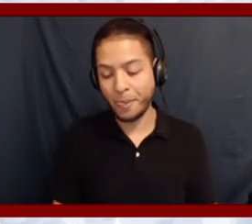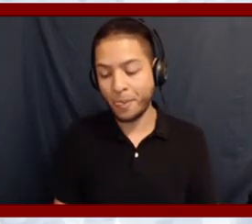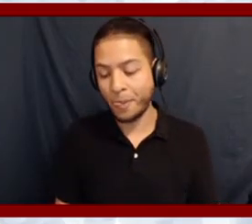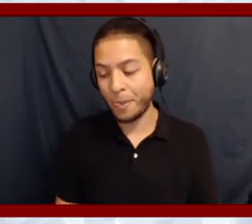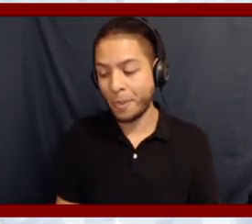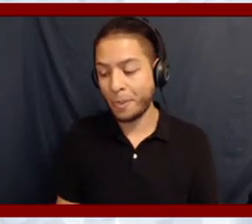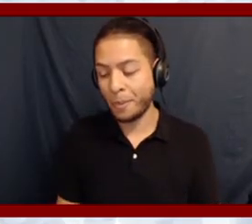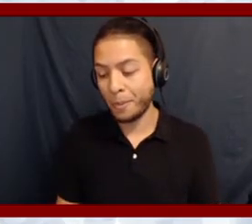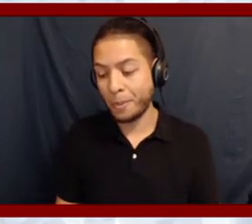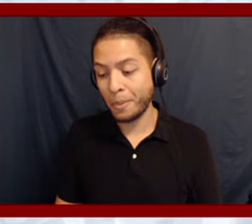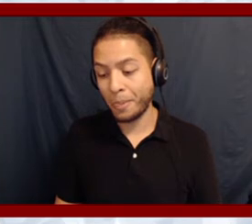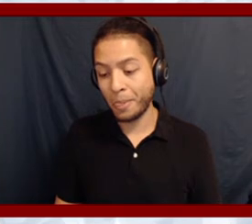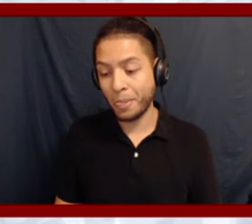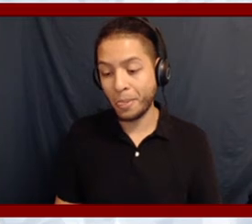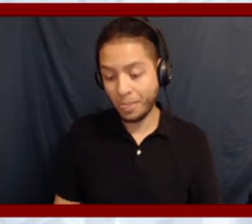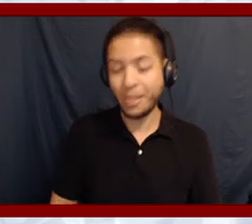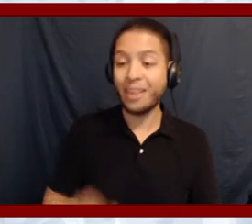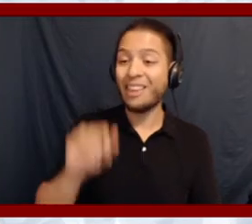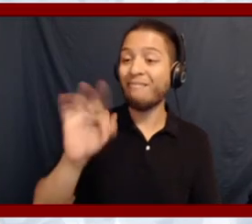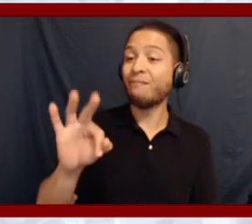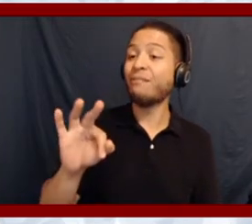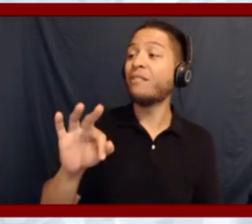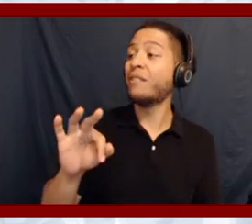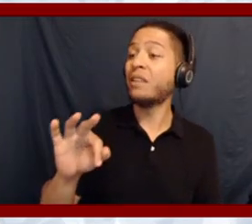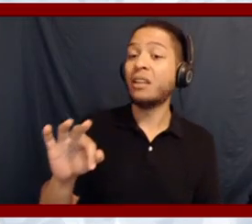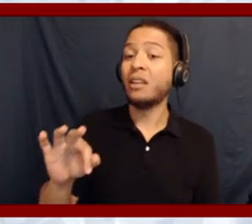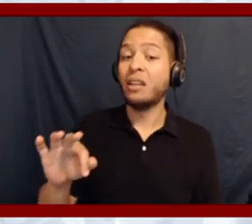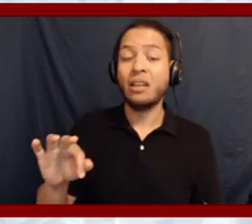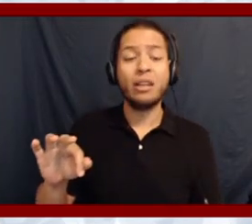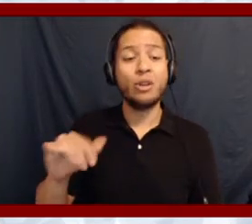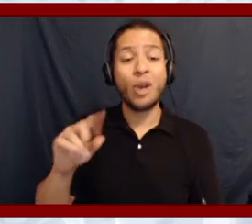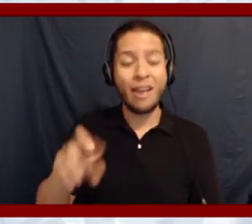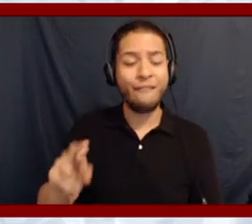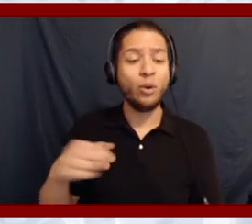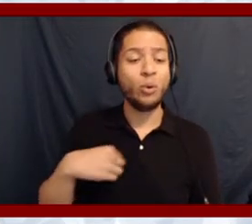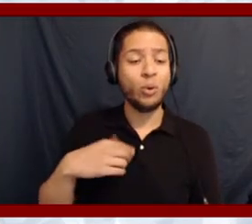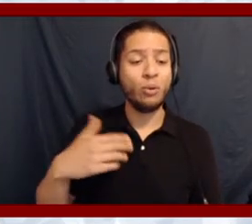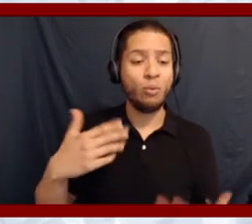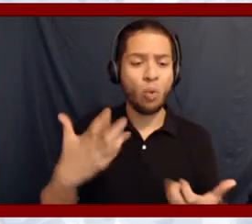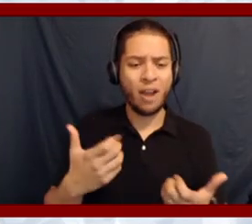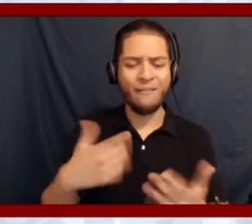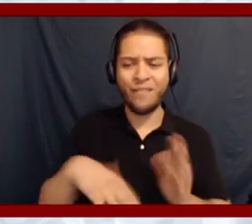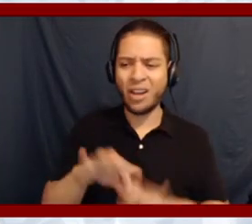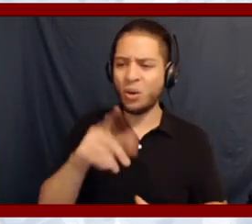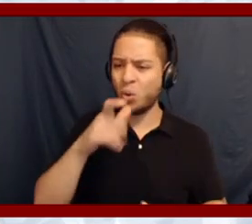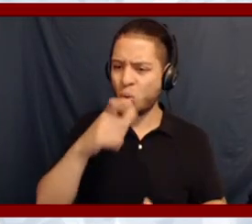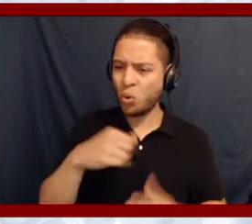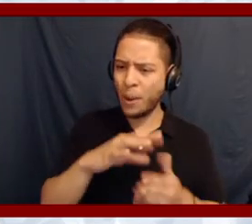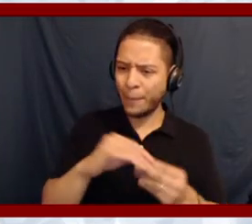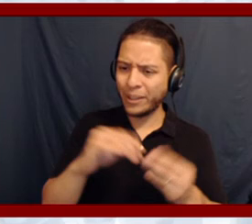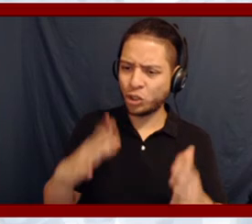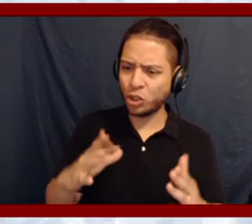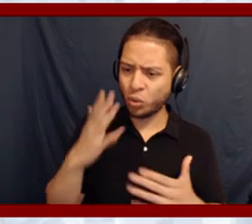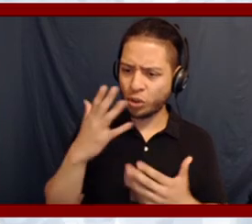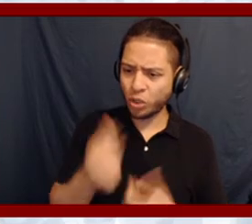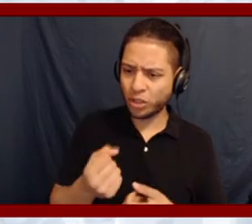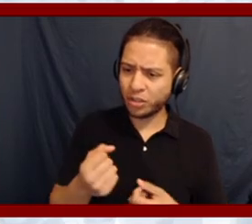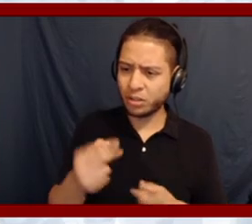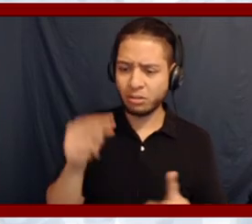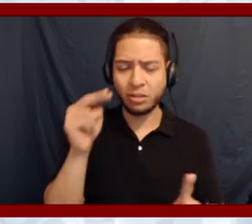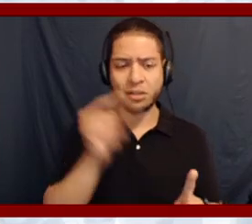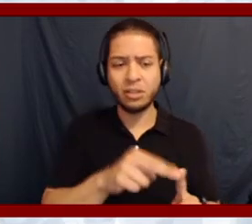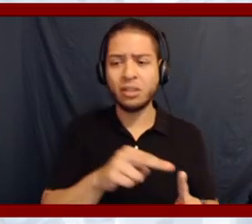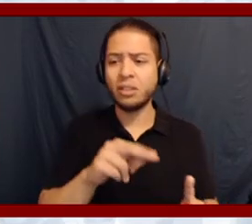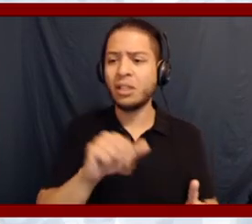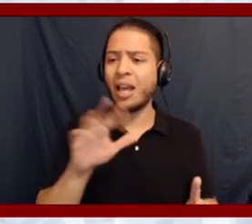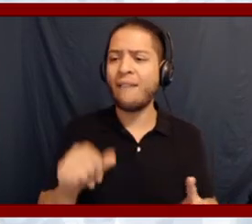was trusted messengers, it's the young people in the African American community. If you want them to listen to their peers,